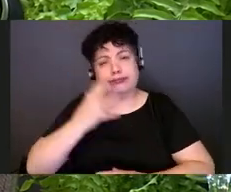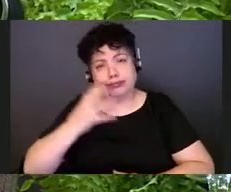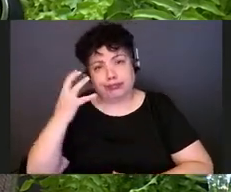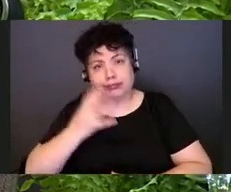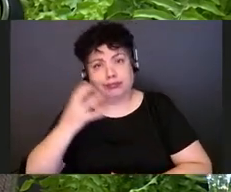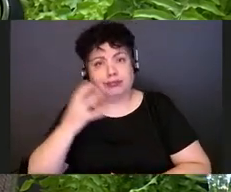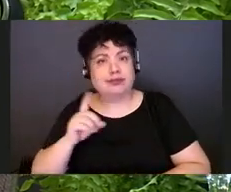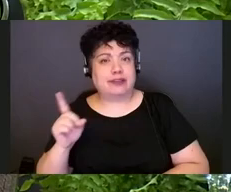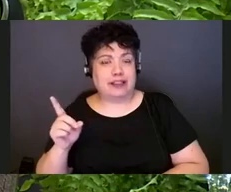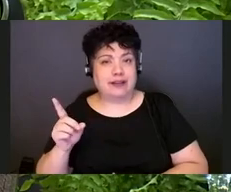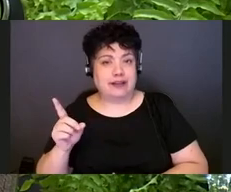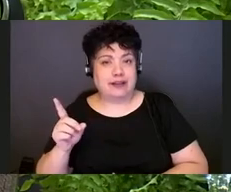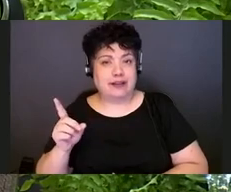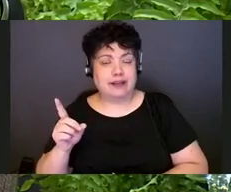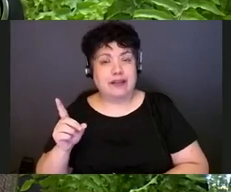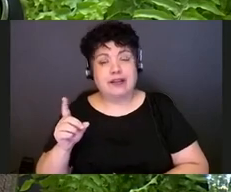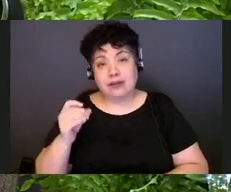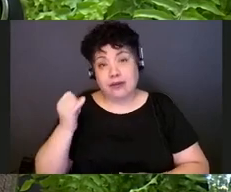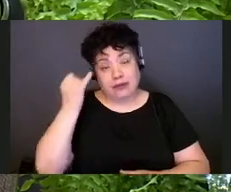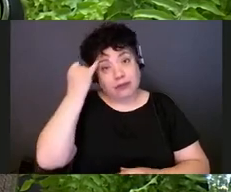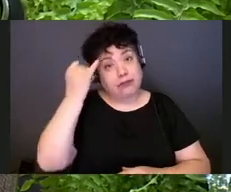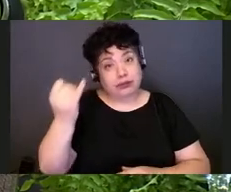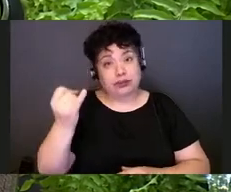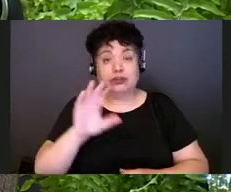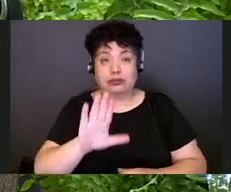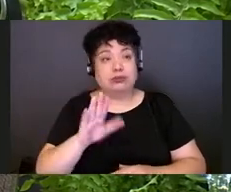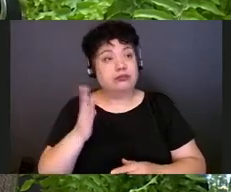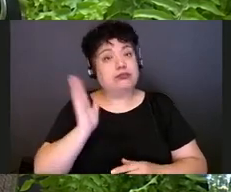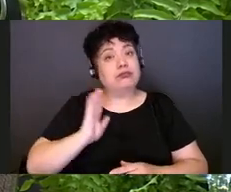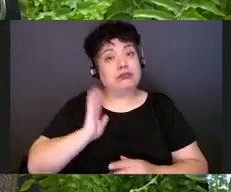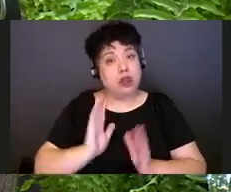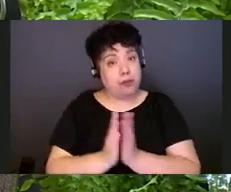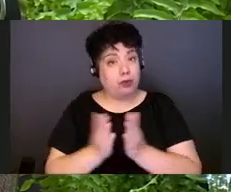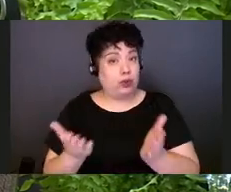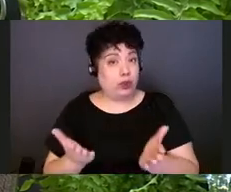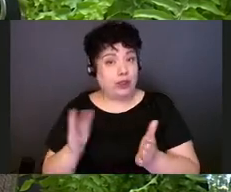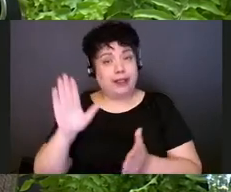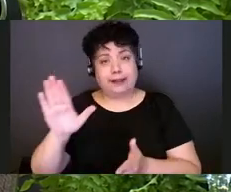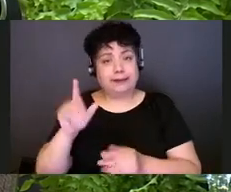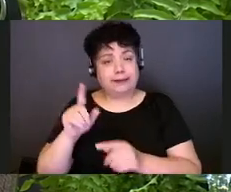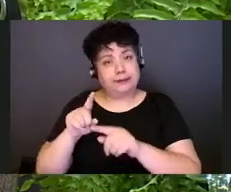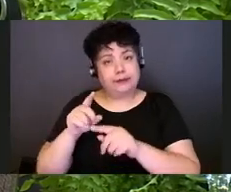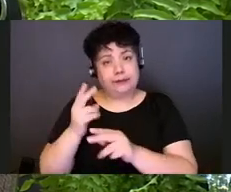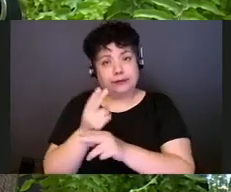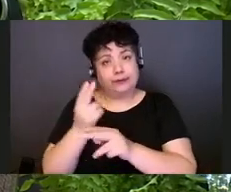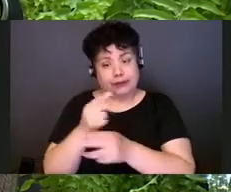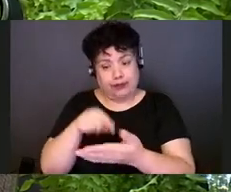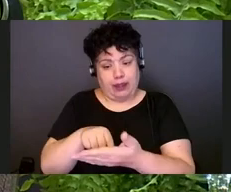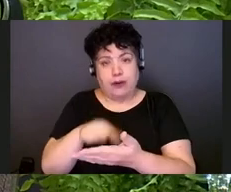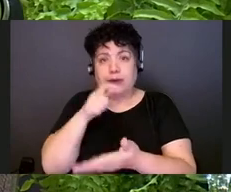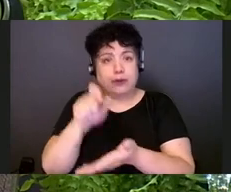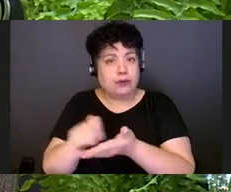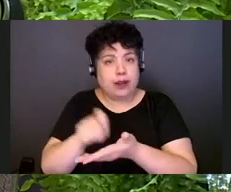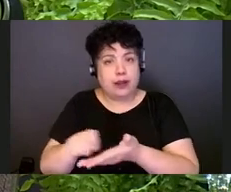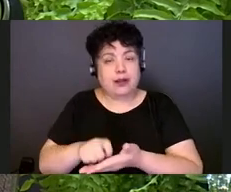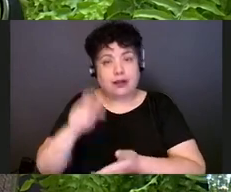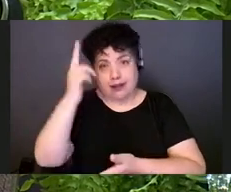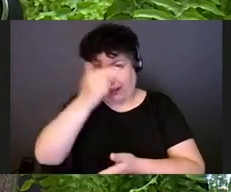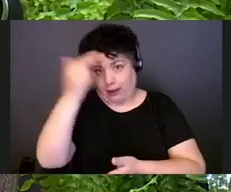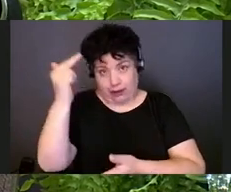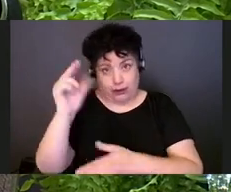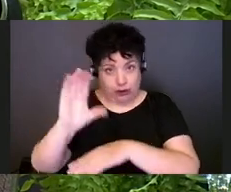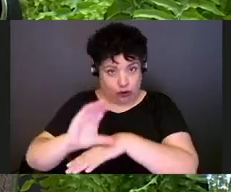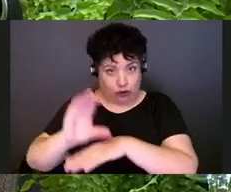before, when they were using these books that was written by the Brothers of the Catholic Church, the history